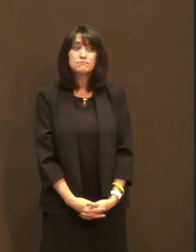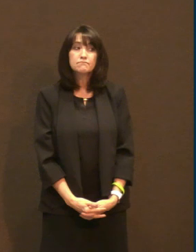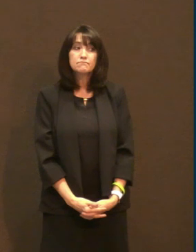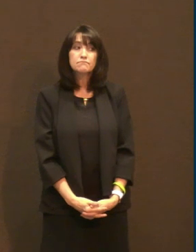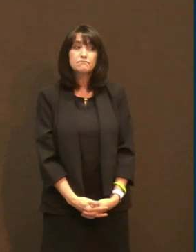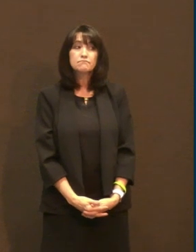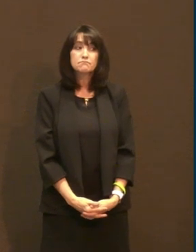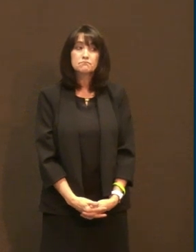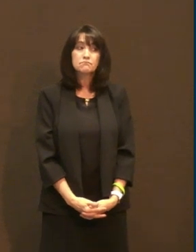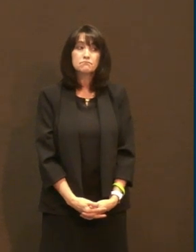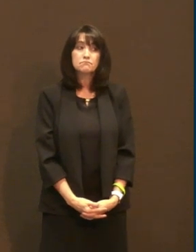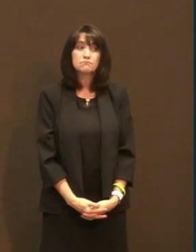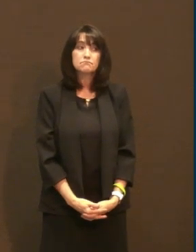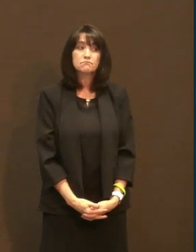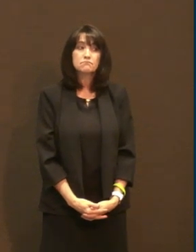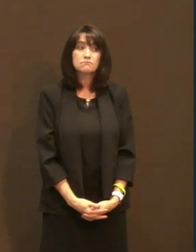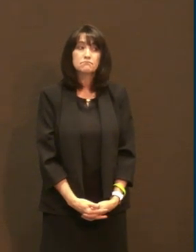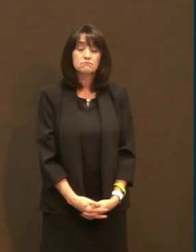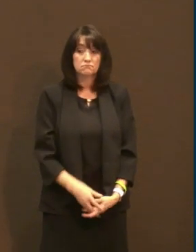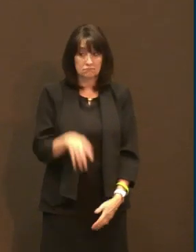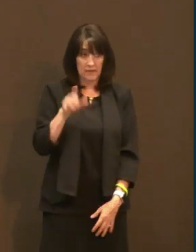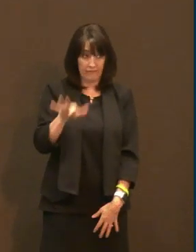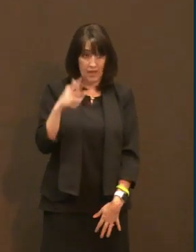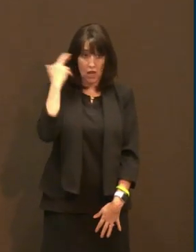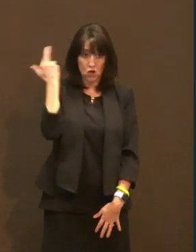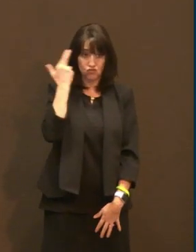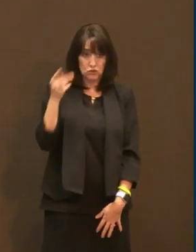Is that a reason why we're reopening businesses,